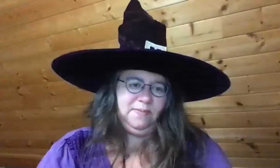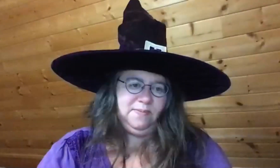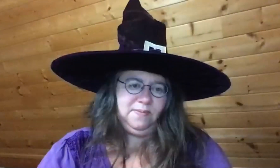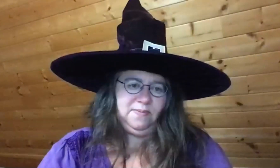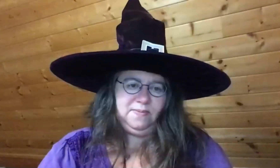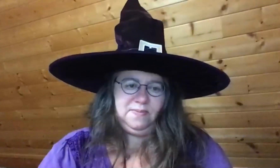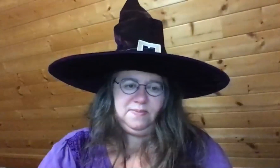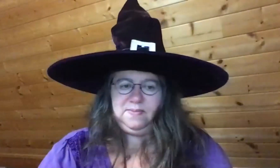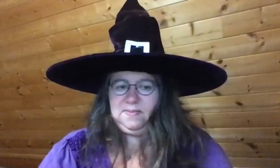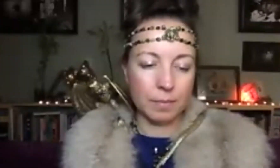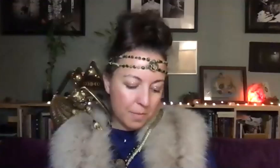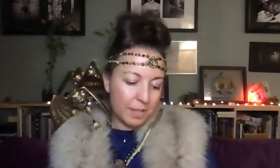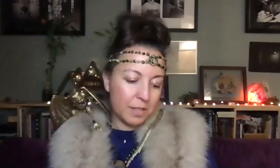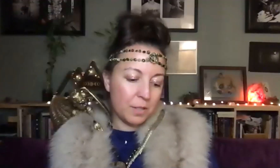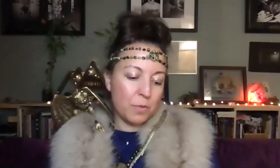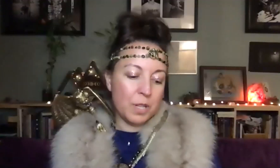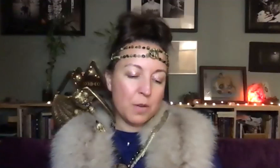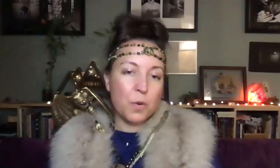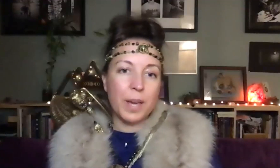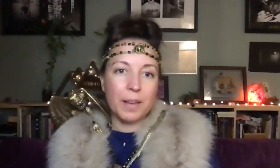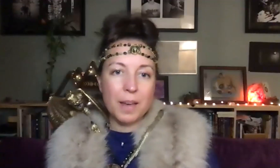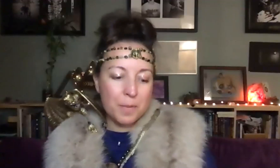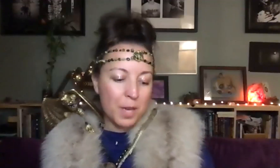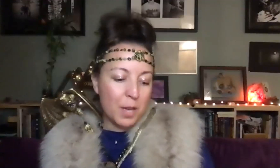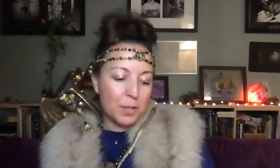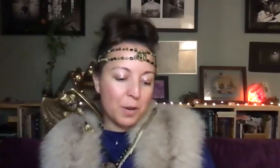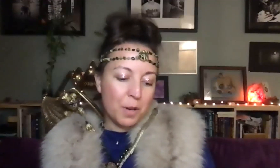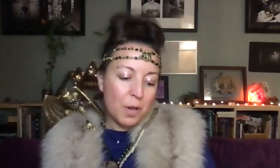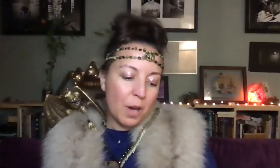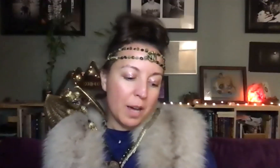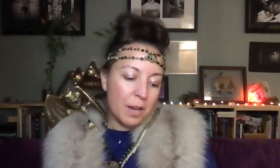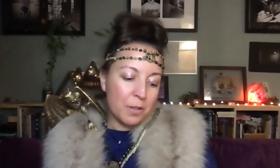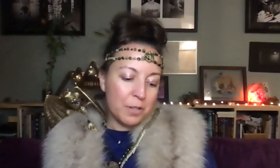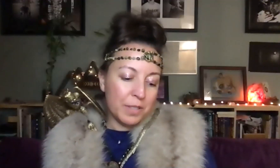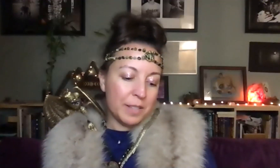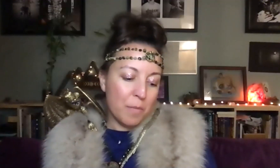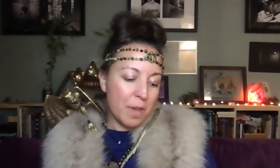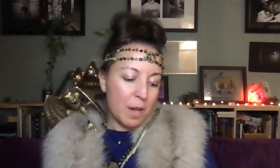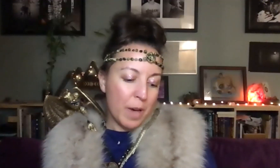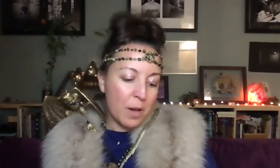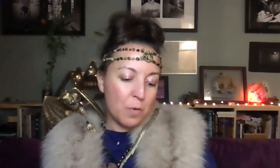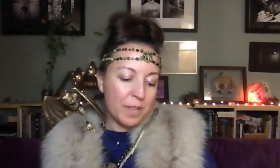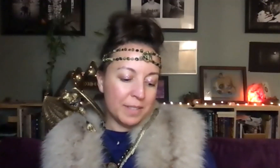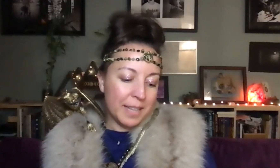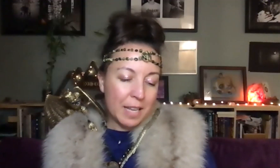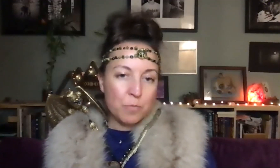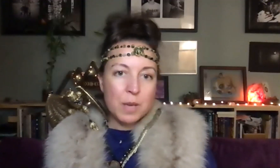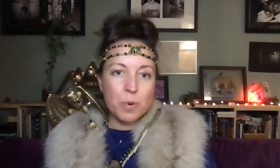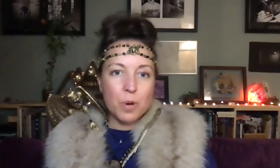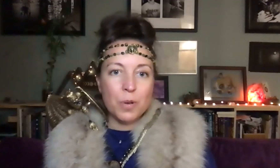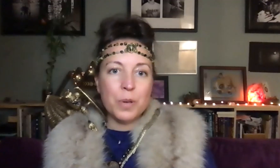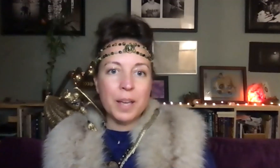go? This is just really quick. So I heard you say something about you